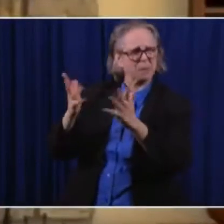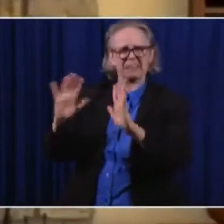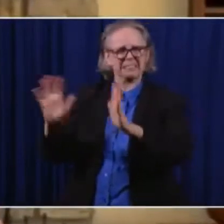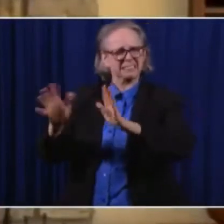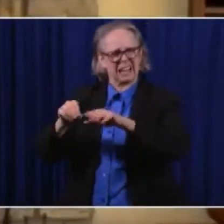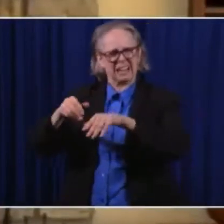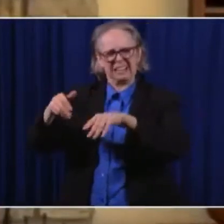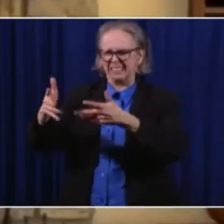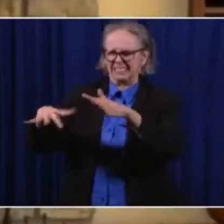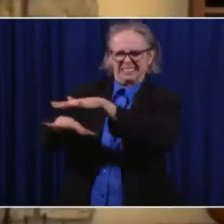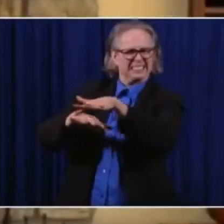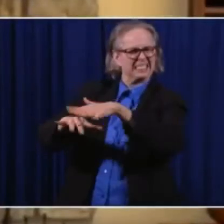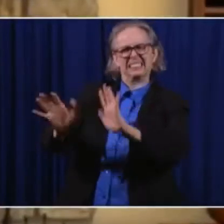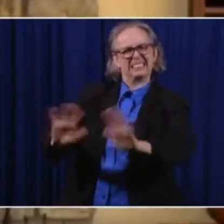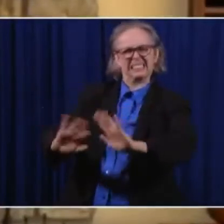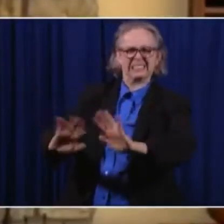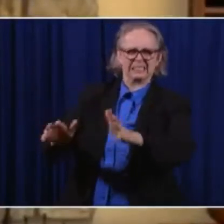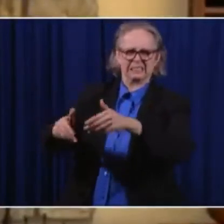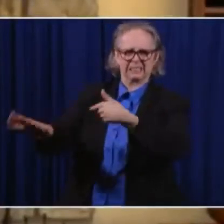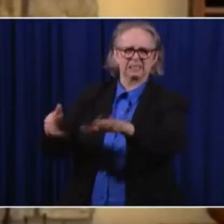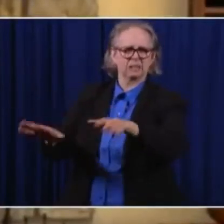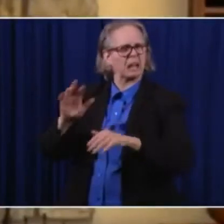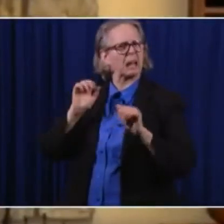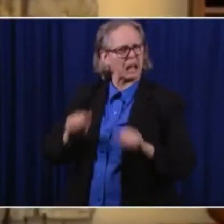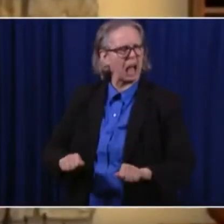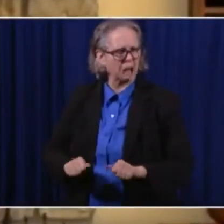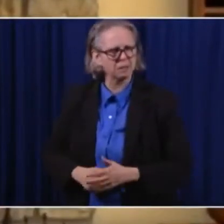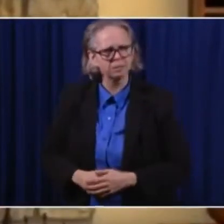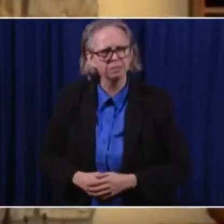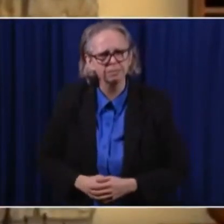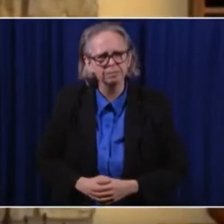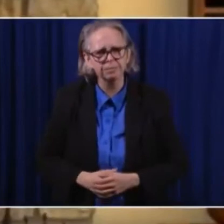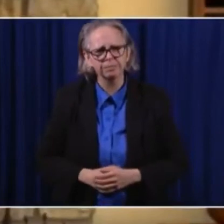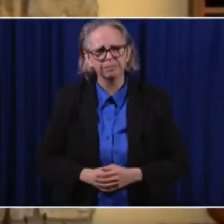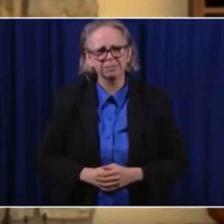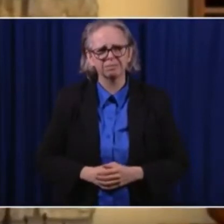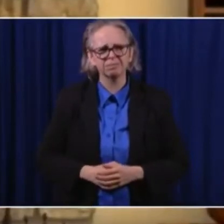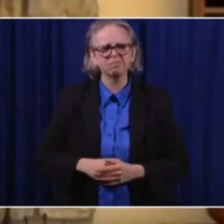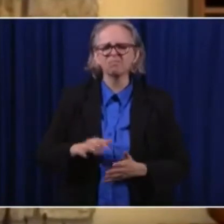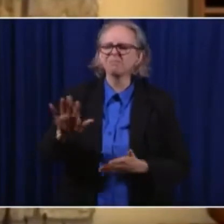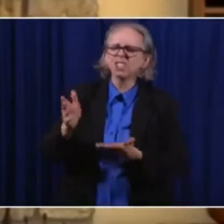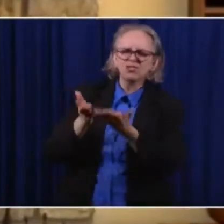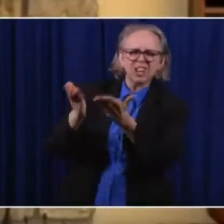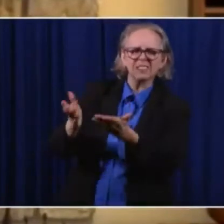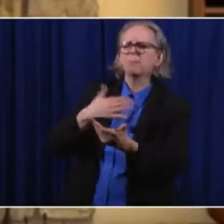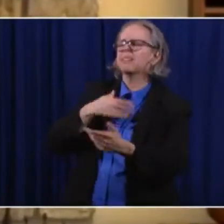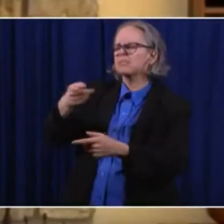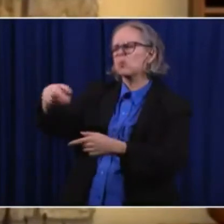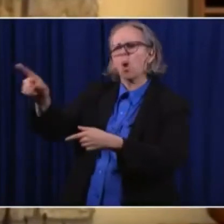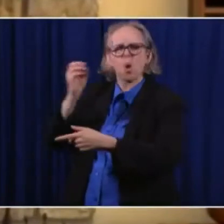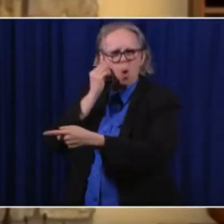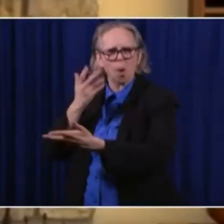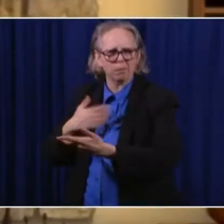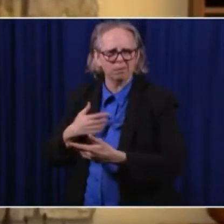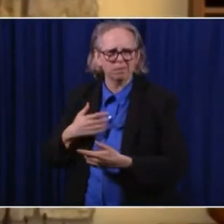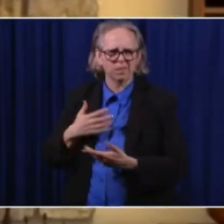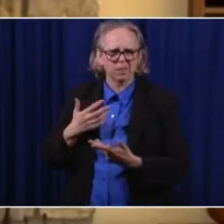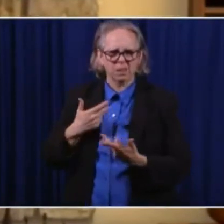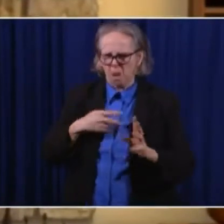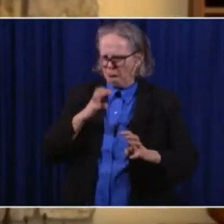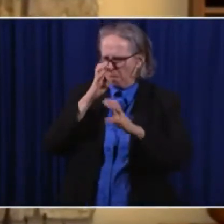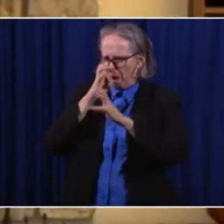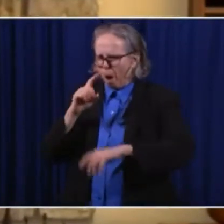you're congregating together, and there is a curfew, and why don't you just go home?" You know, we're not looking for a heavy hand here. We don't want